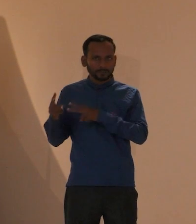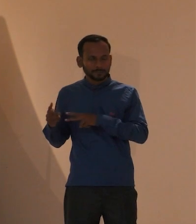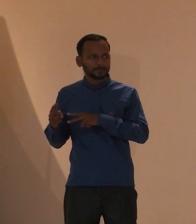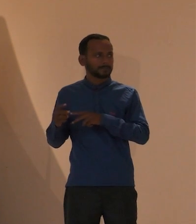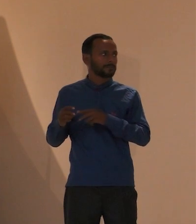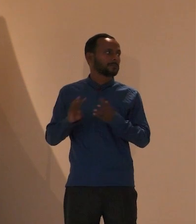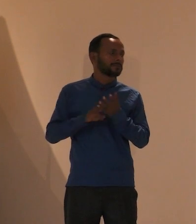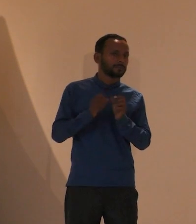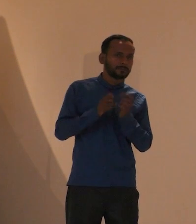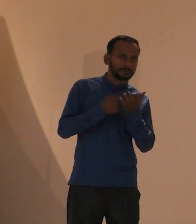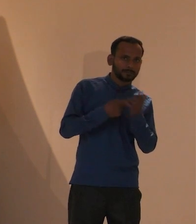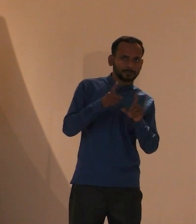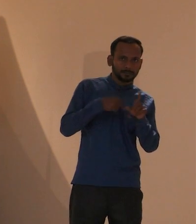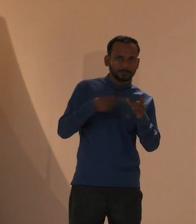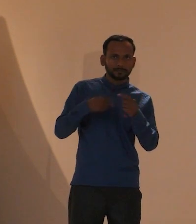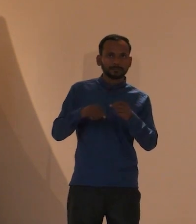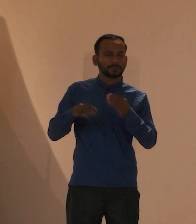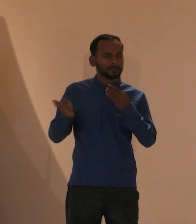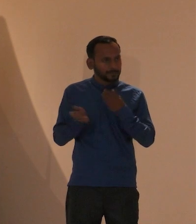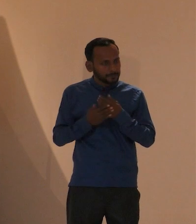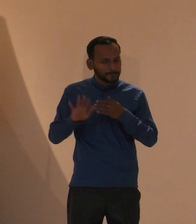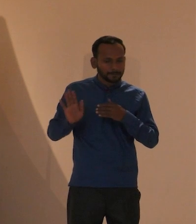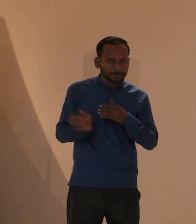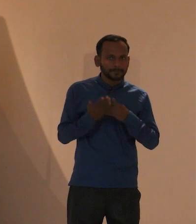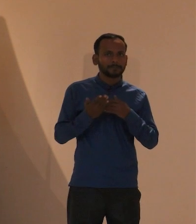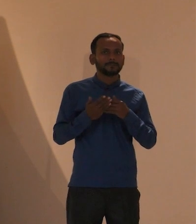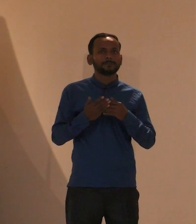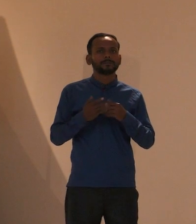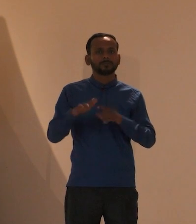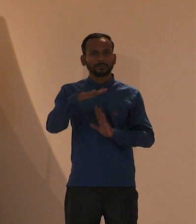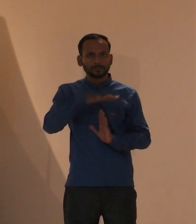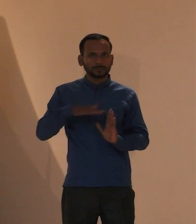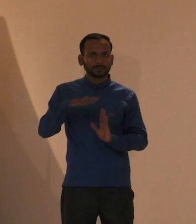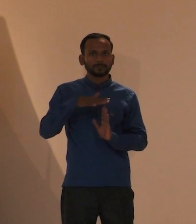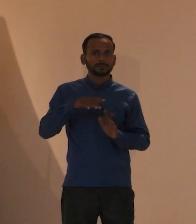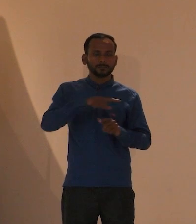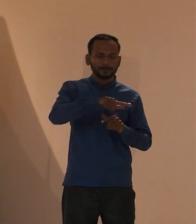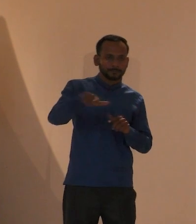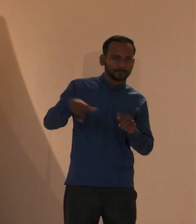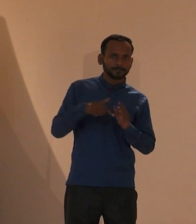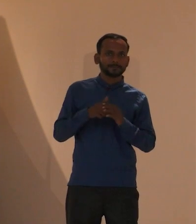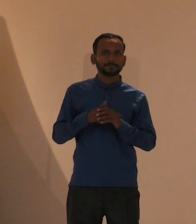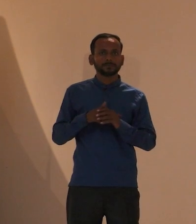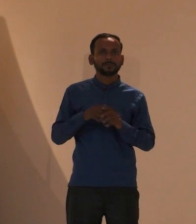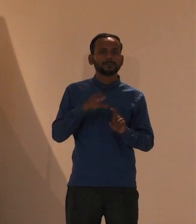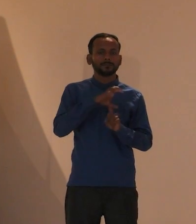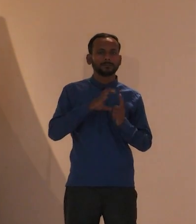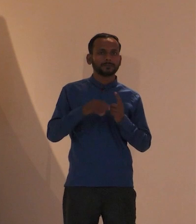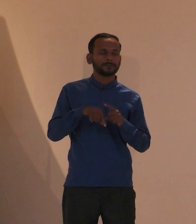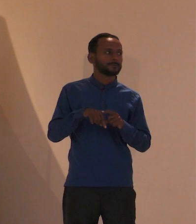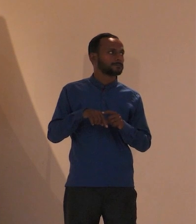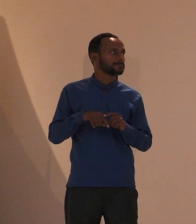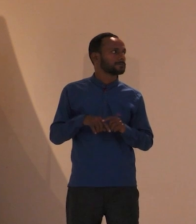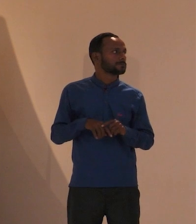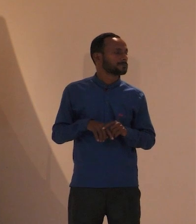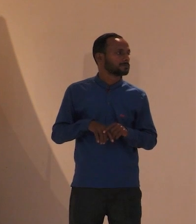Mary. But you see subtle influences which are from the local area emerging into these sculptures.